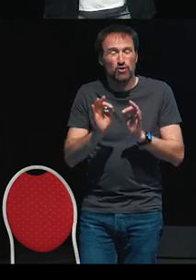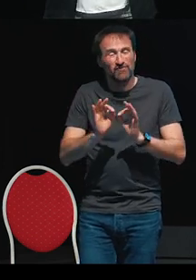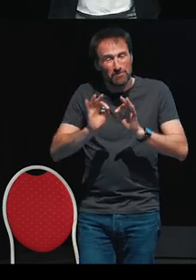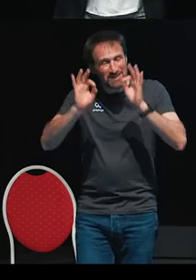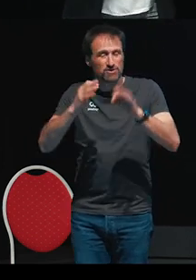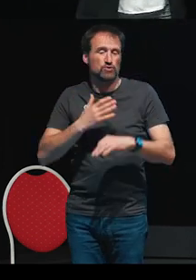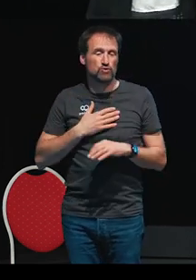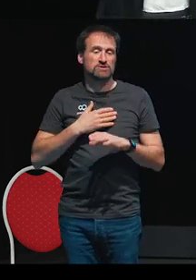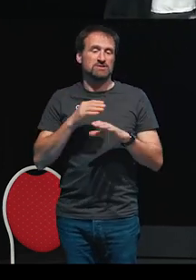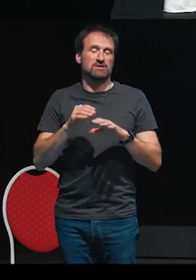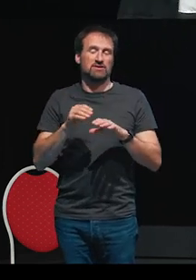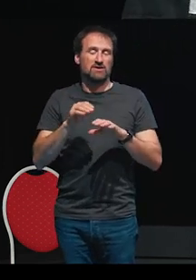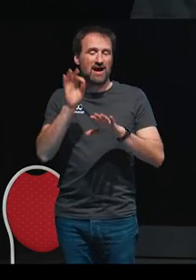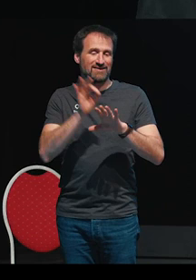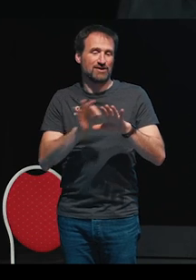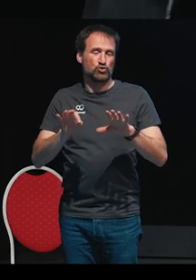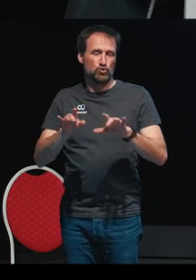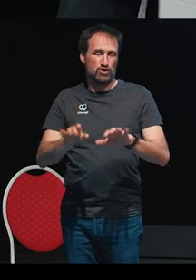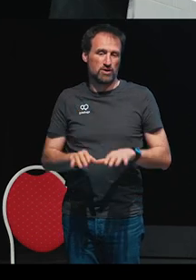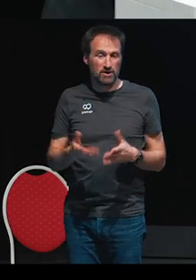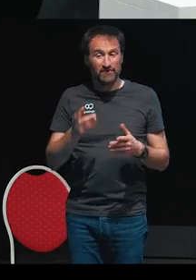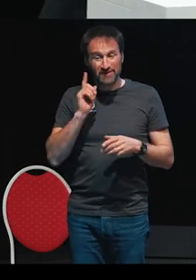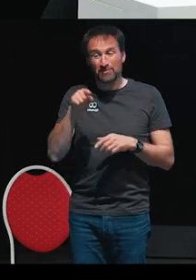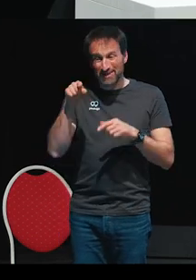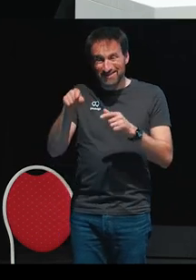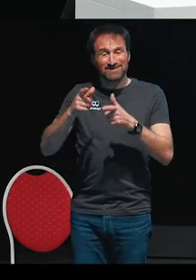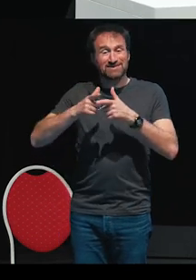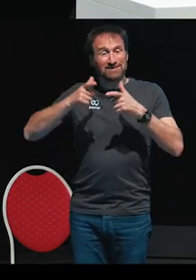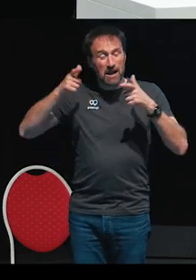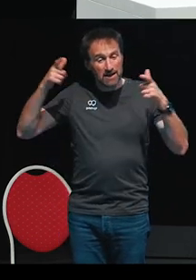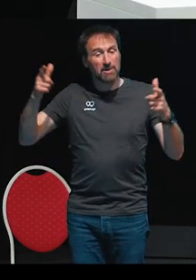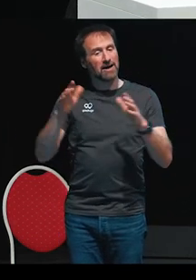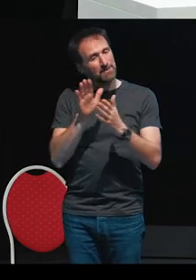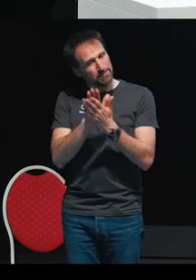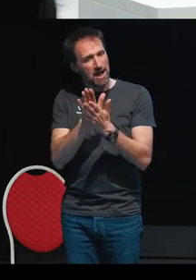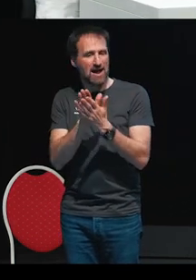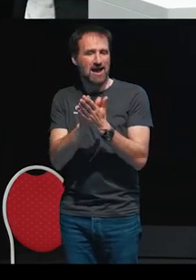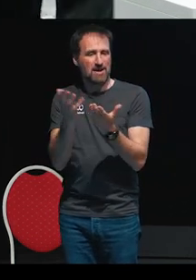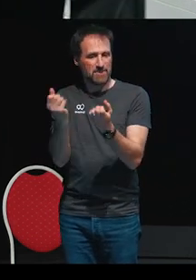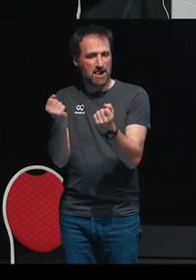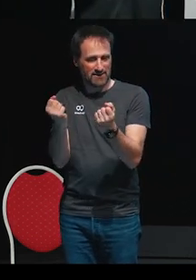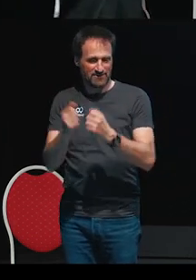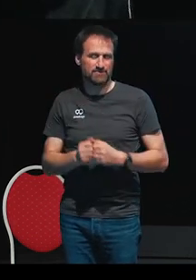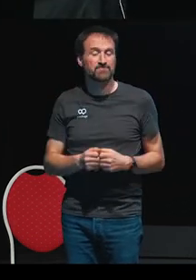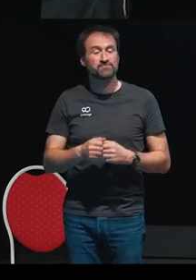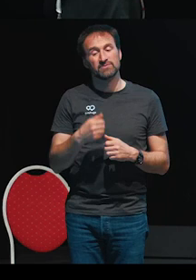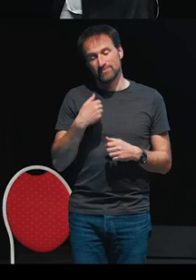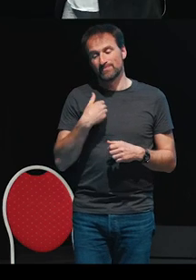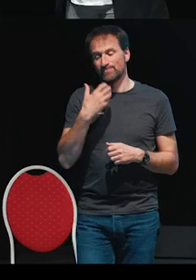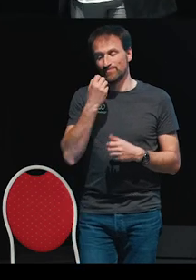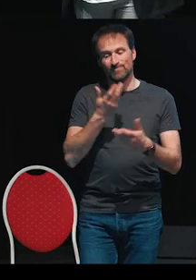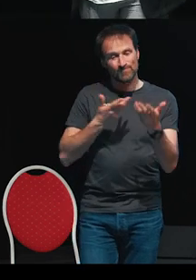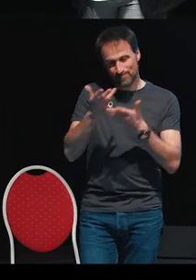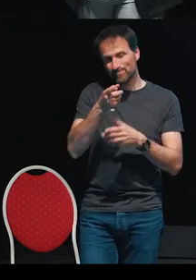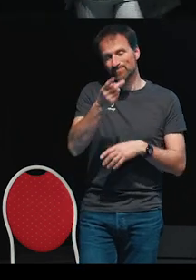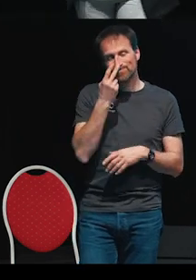to be able to hold that kind of scale. So what I would like to talk to you about, and as you